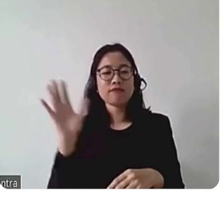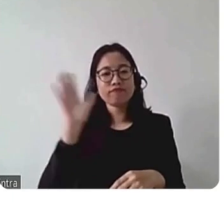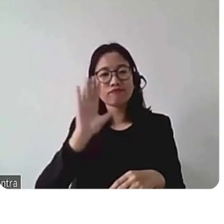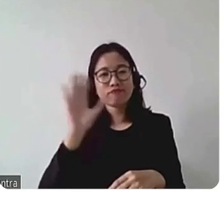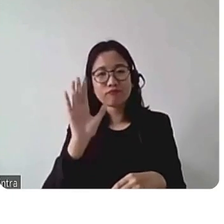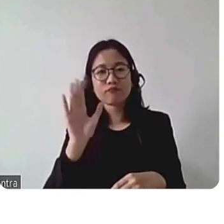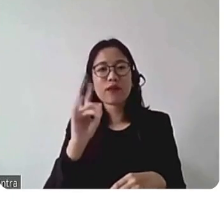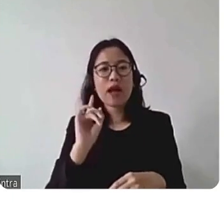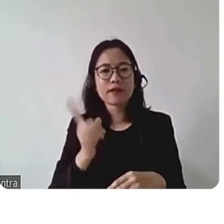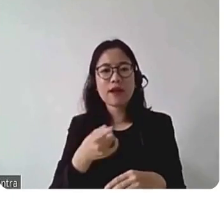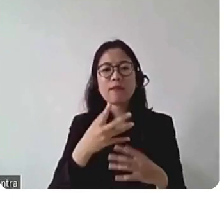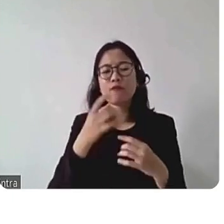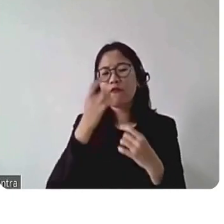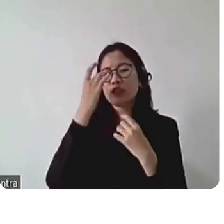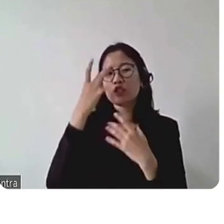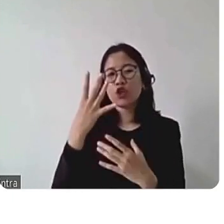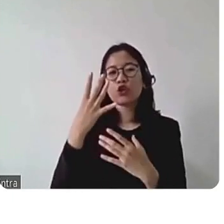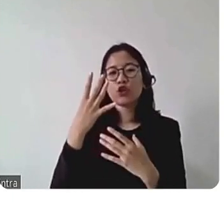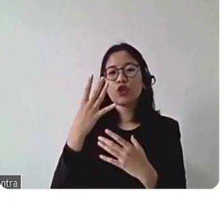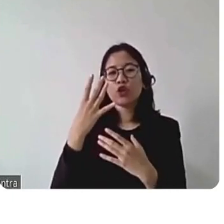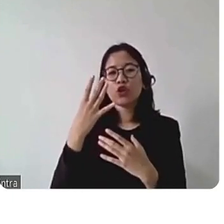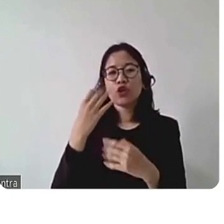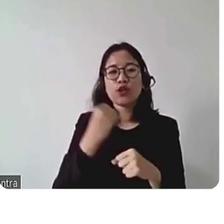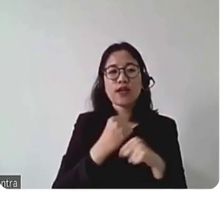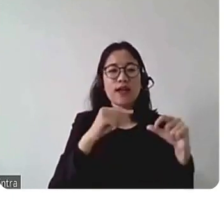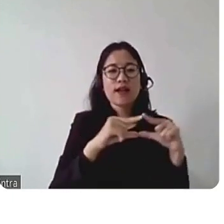Jal. I saw